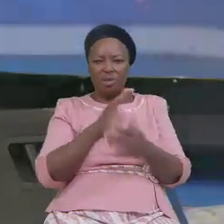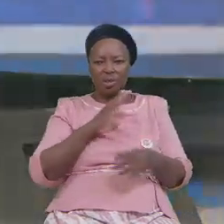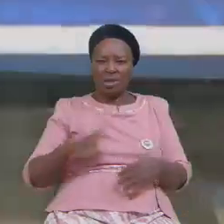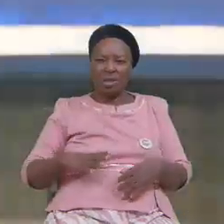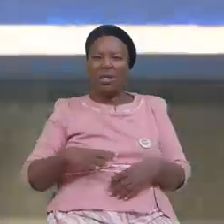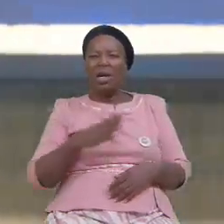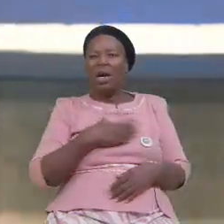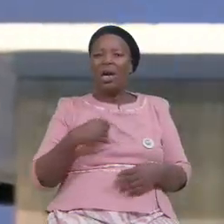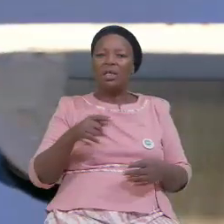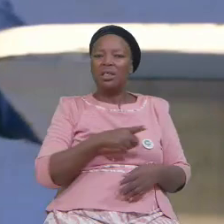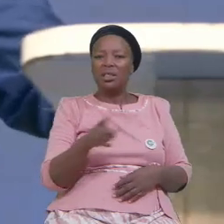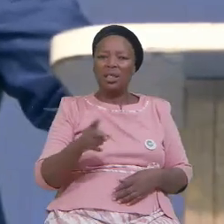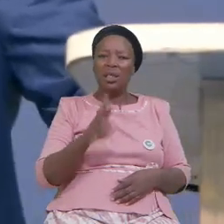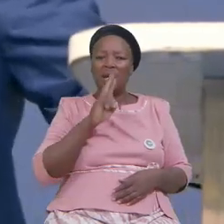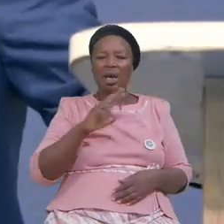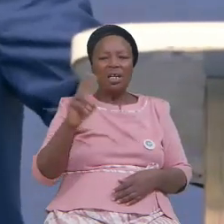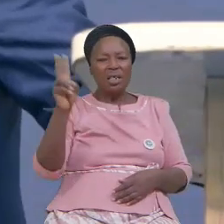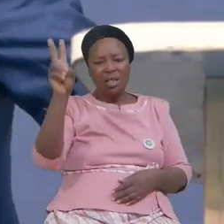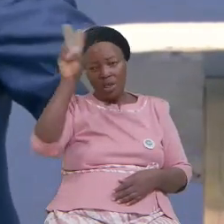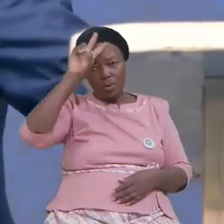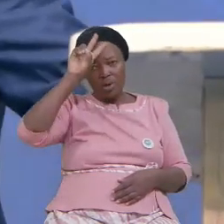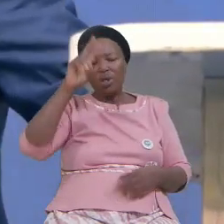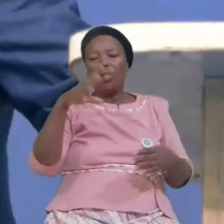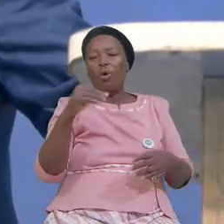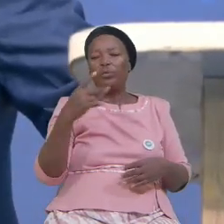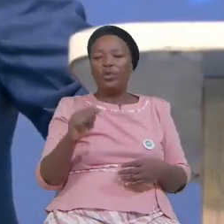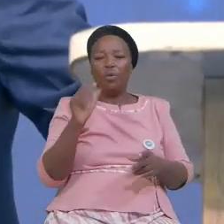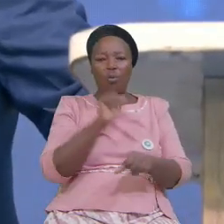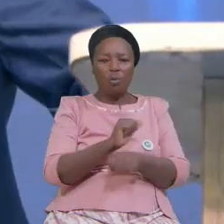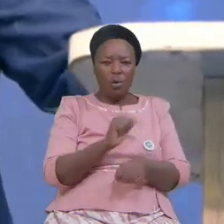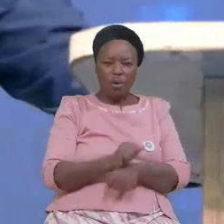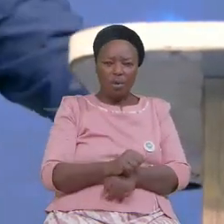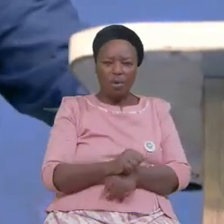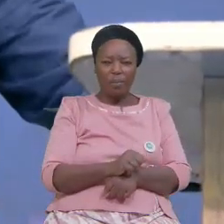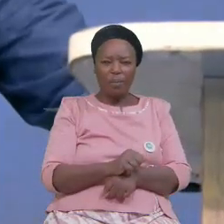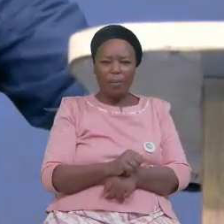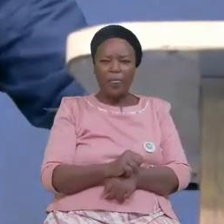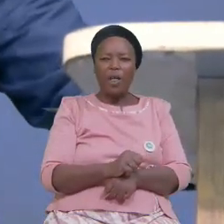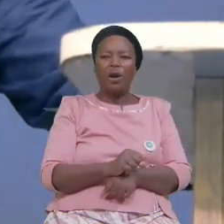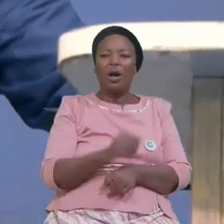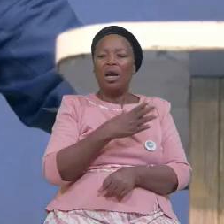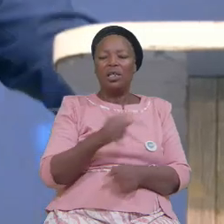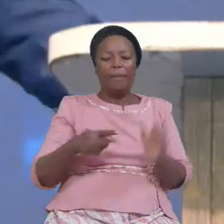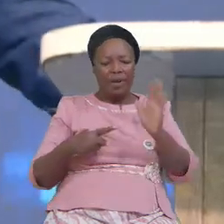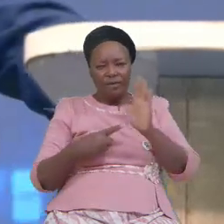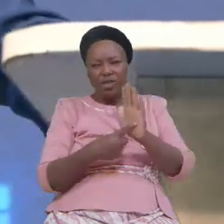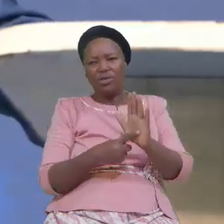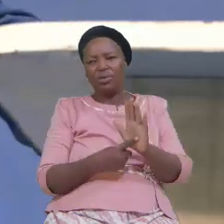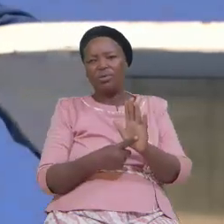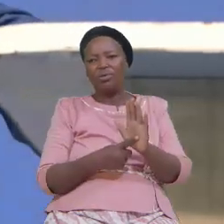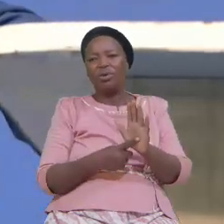they are ignorant of the work, of the manifestation, of